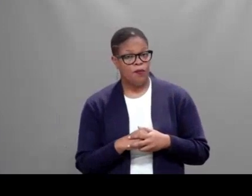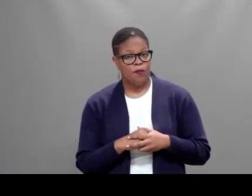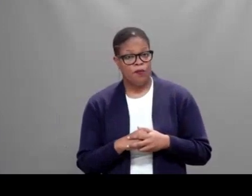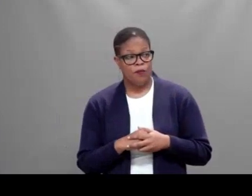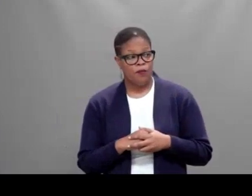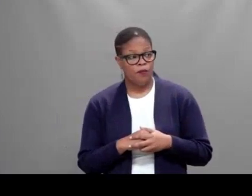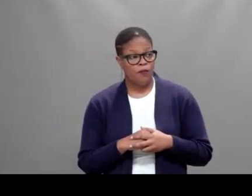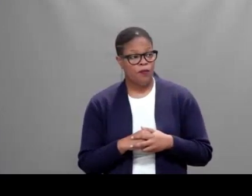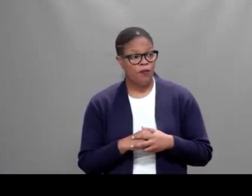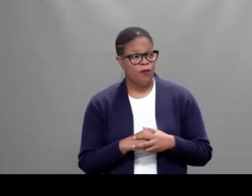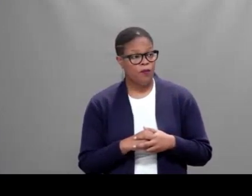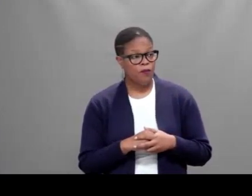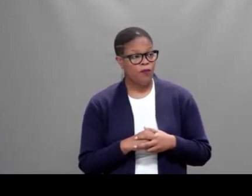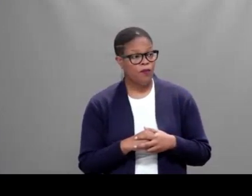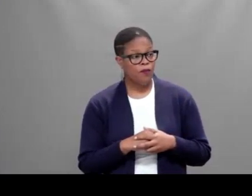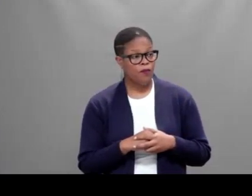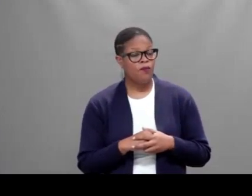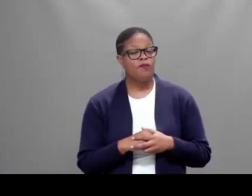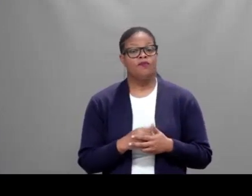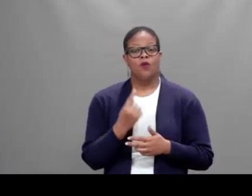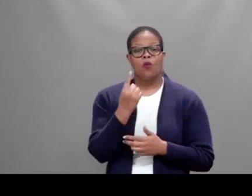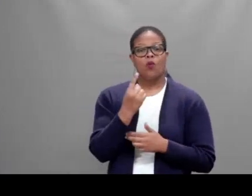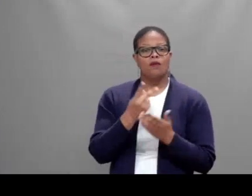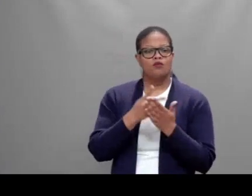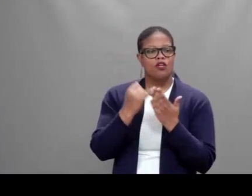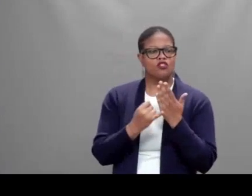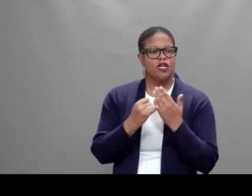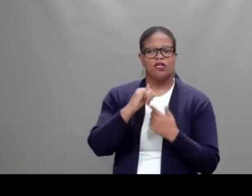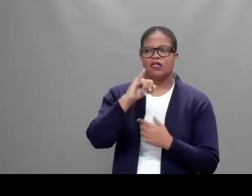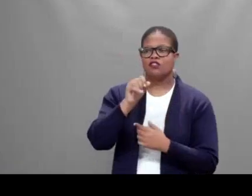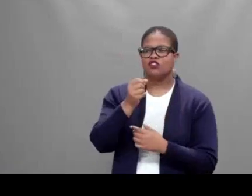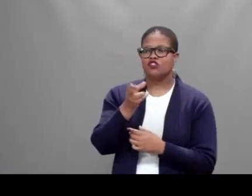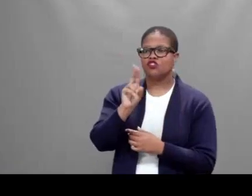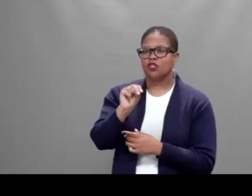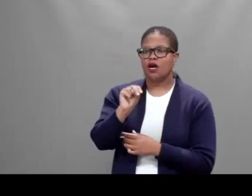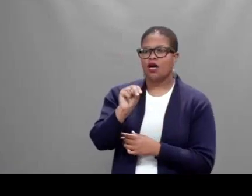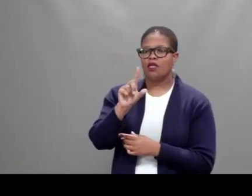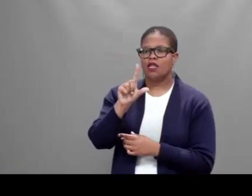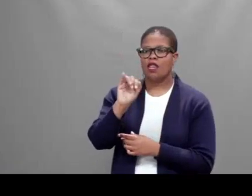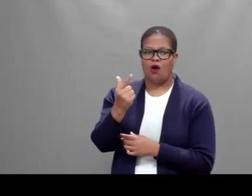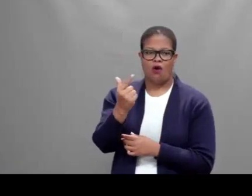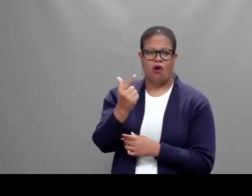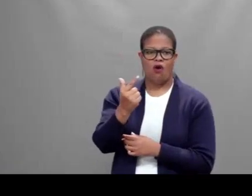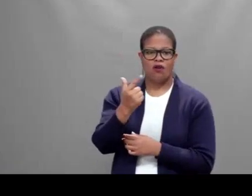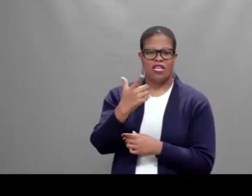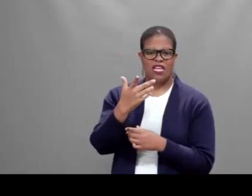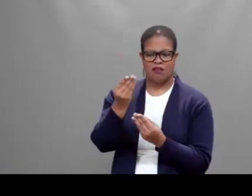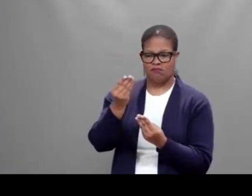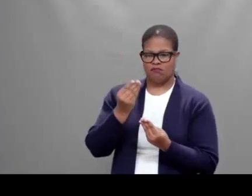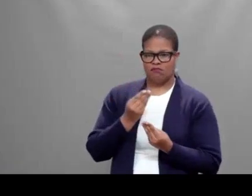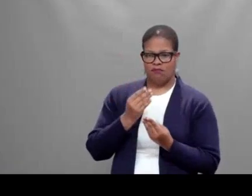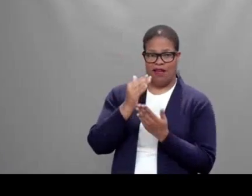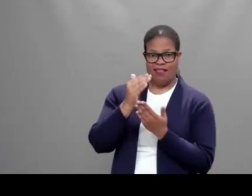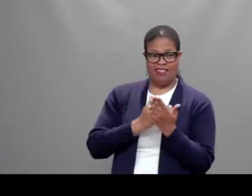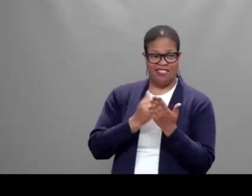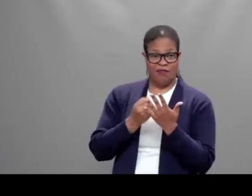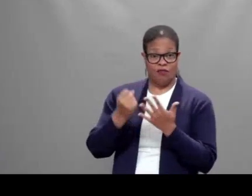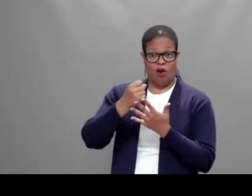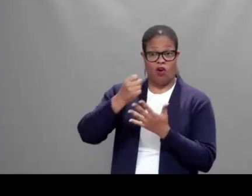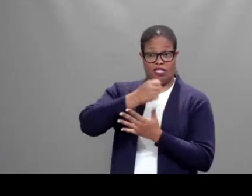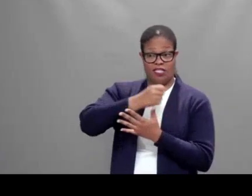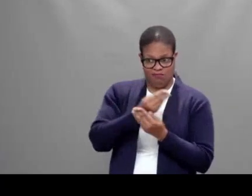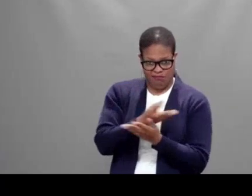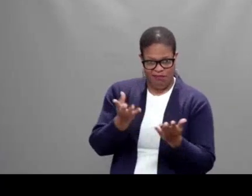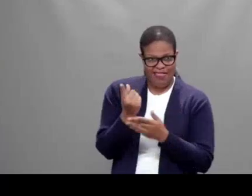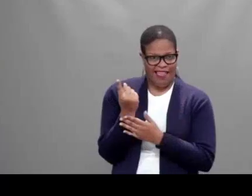one of the projects, John Long had shared a list of priorities with you all last year